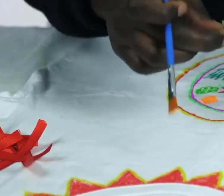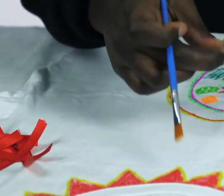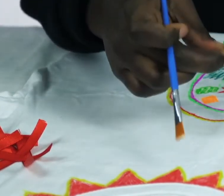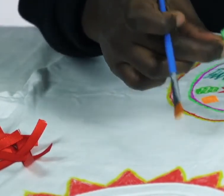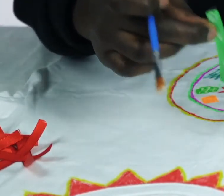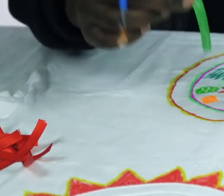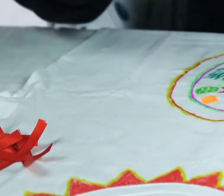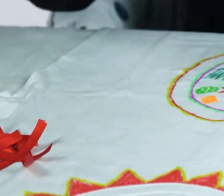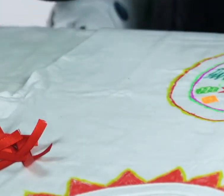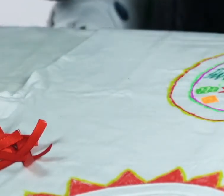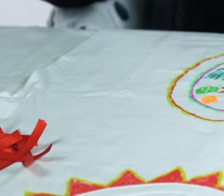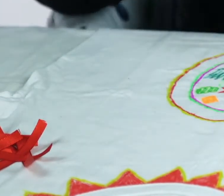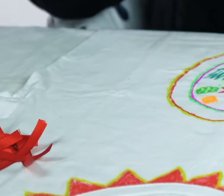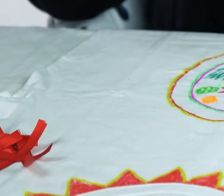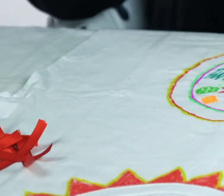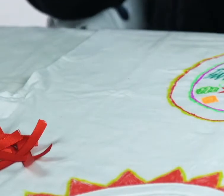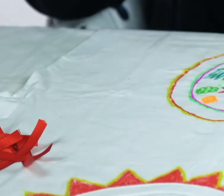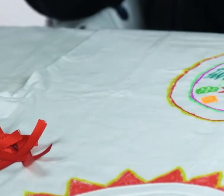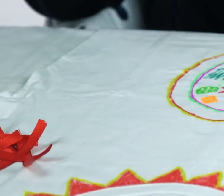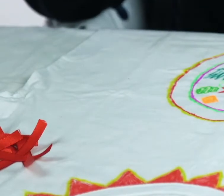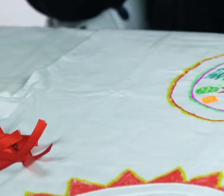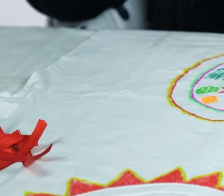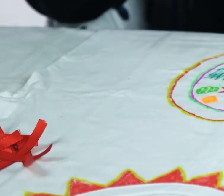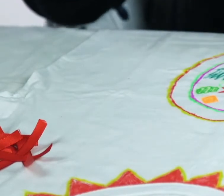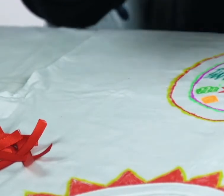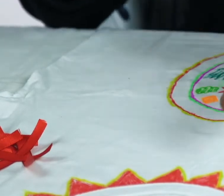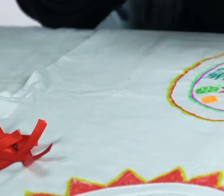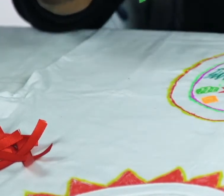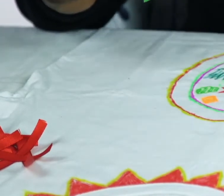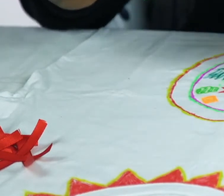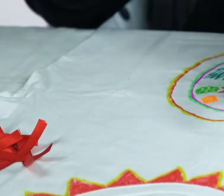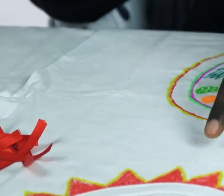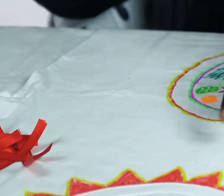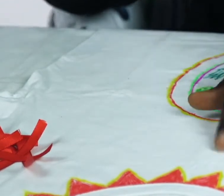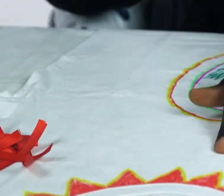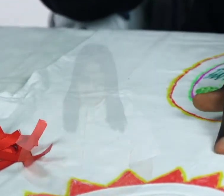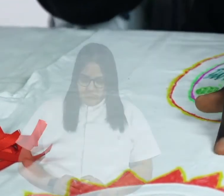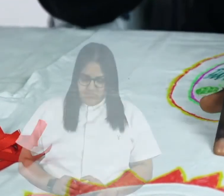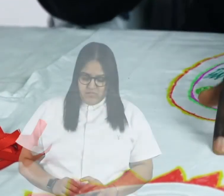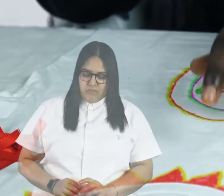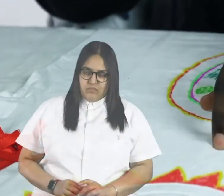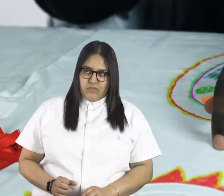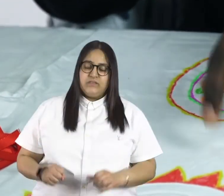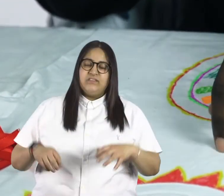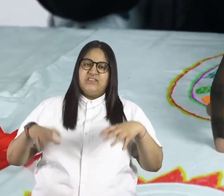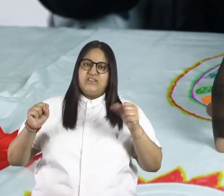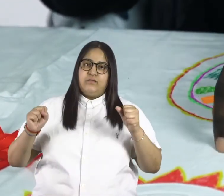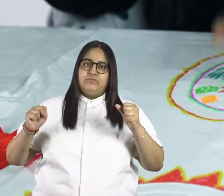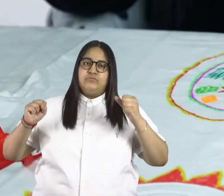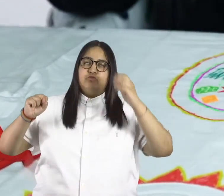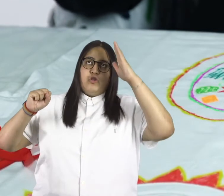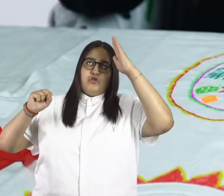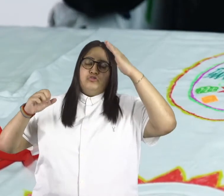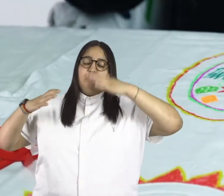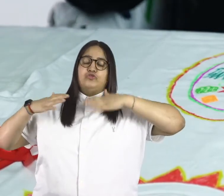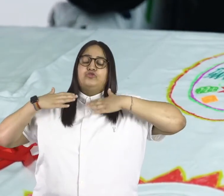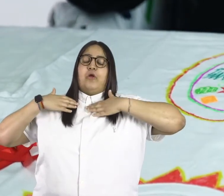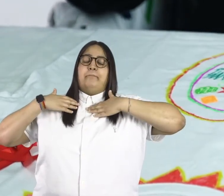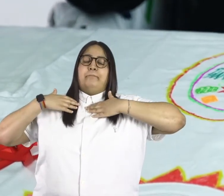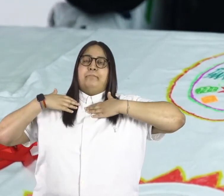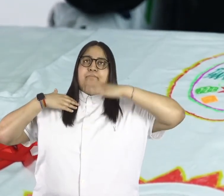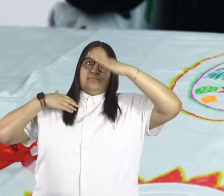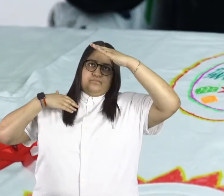Then you're just going to stick it. How I manage to map this out, I do the opposite. So I start at the top, which is north. Then I apply